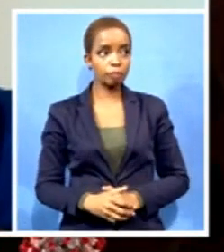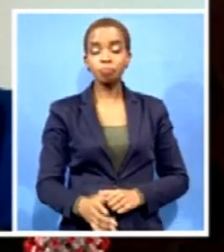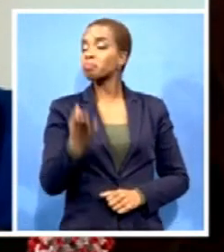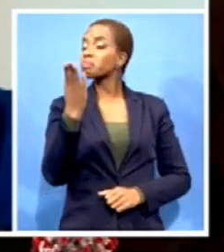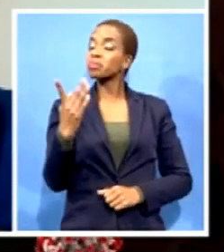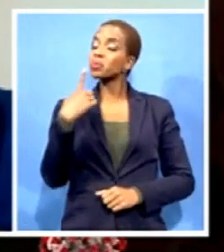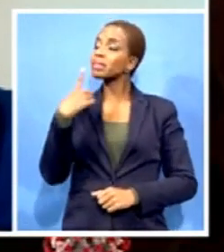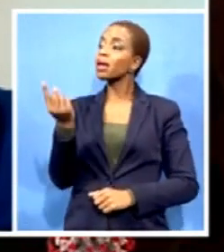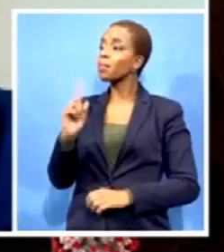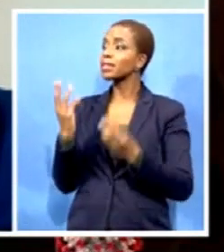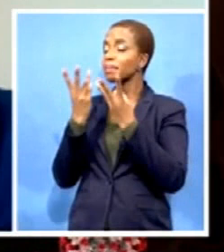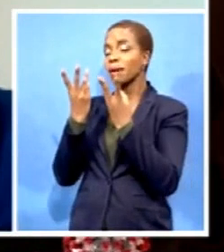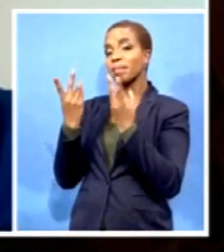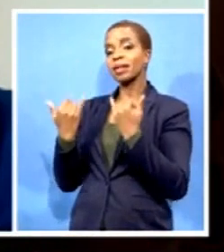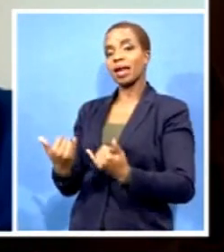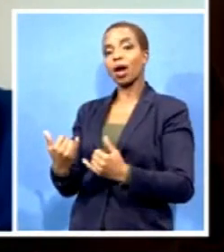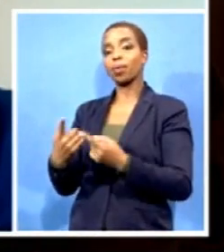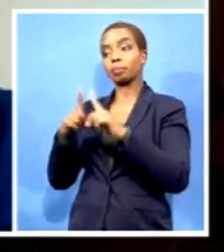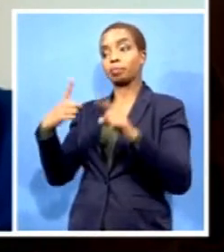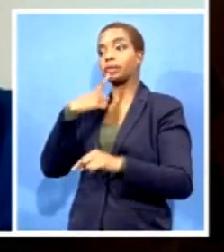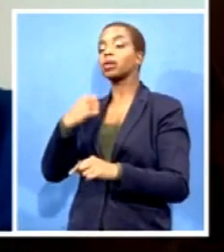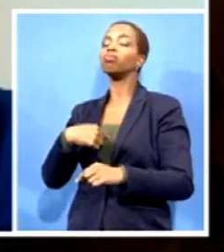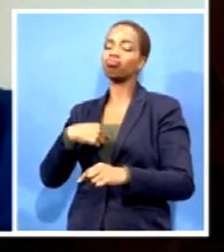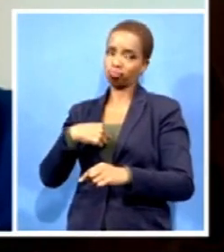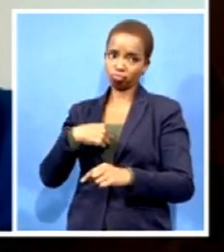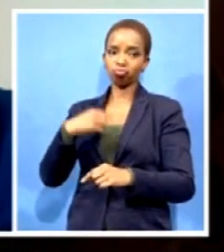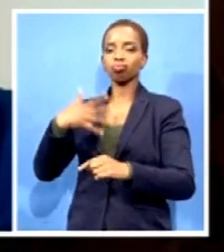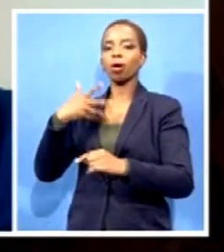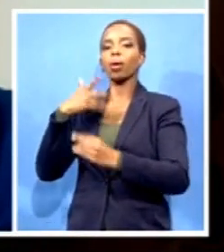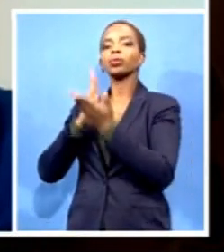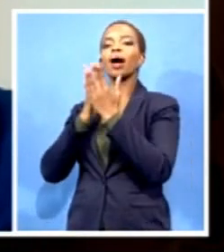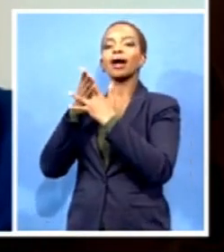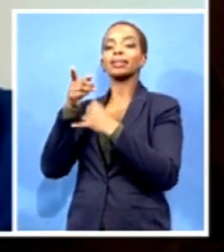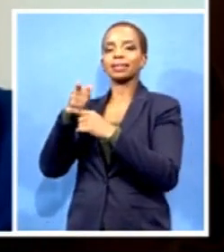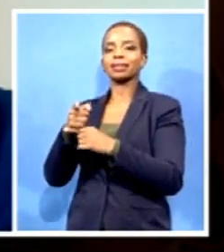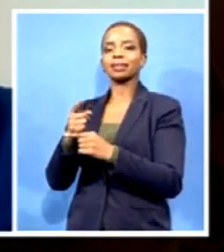access this technology? What can they do at this time?